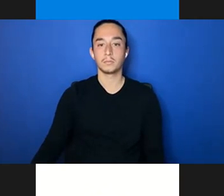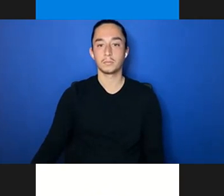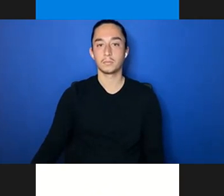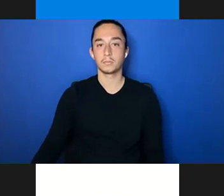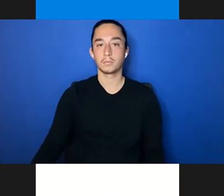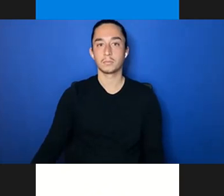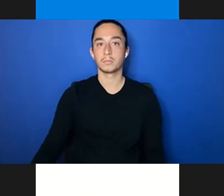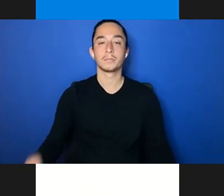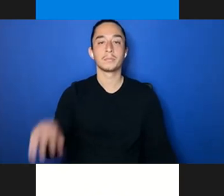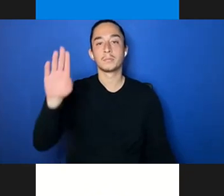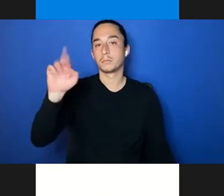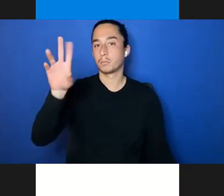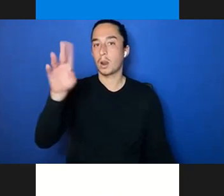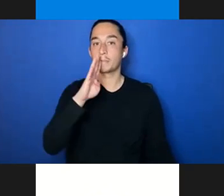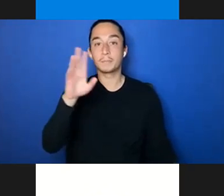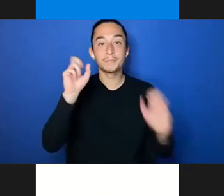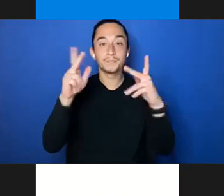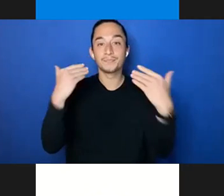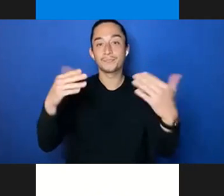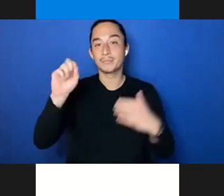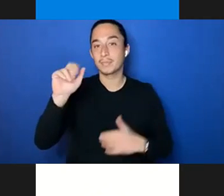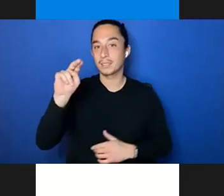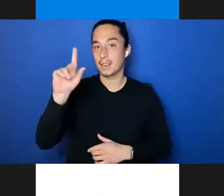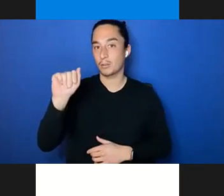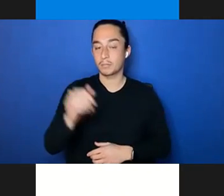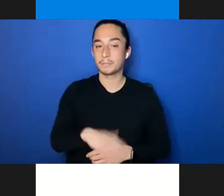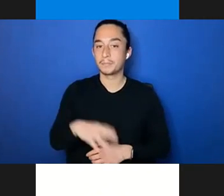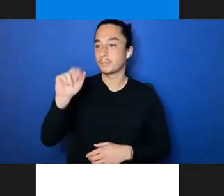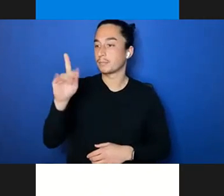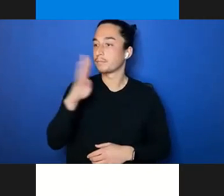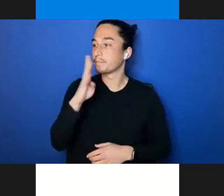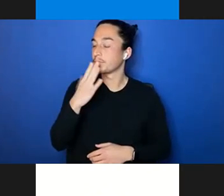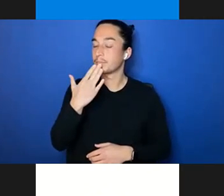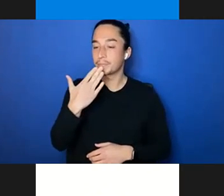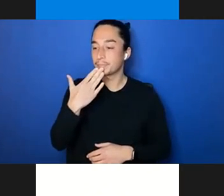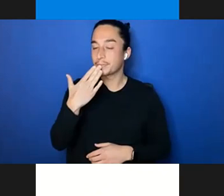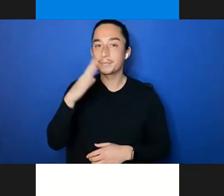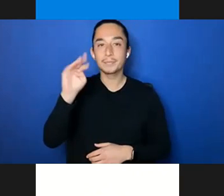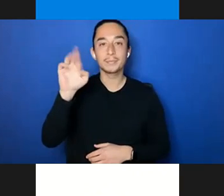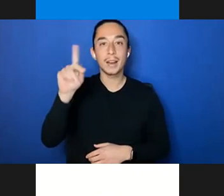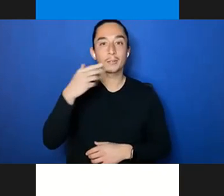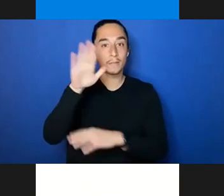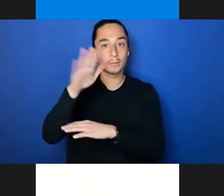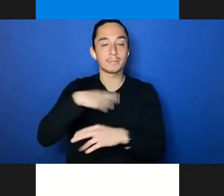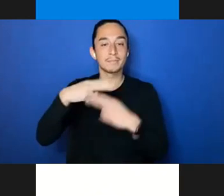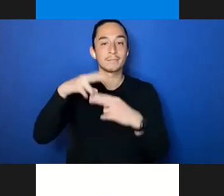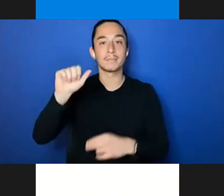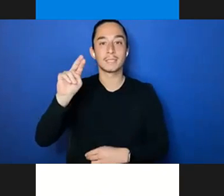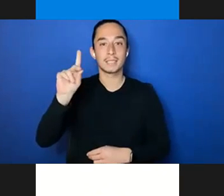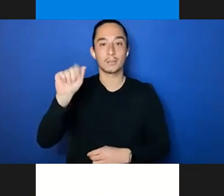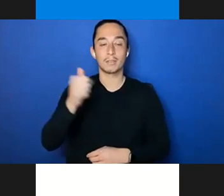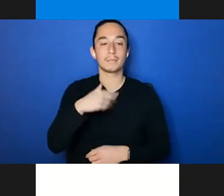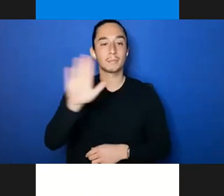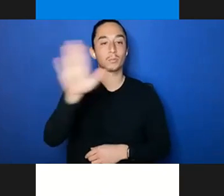All right, Sandra, you can go ahead and do your intro. Thank you, Brad. Good afternoon. My name is Sandra, and I'm going to be your